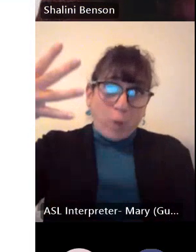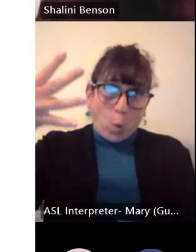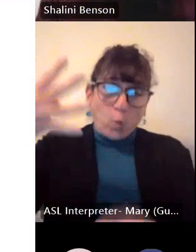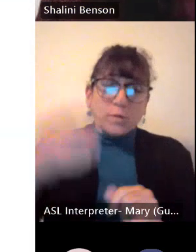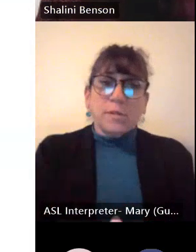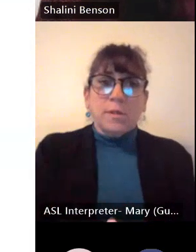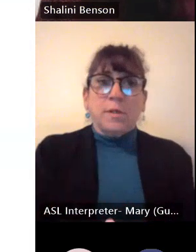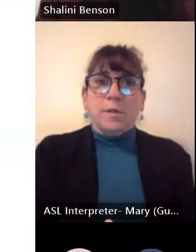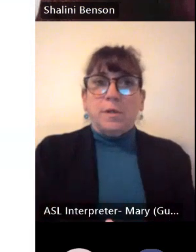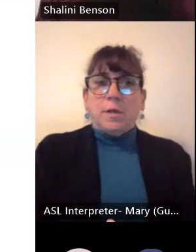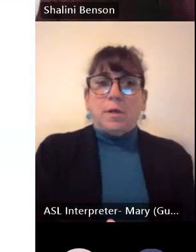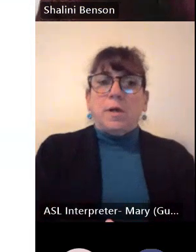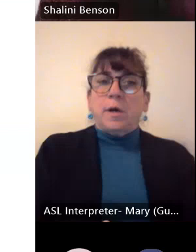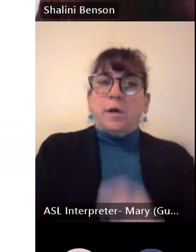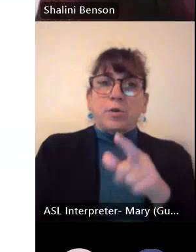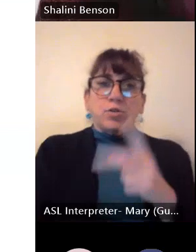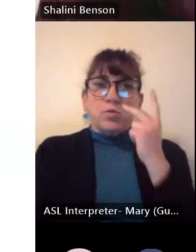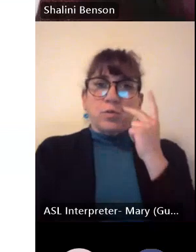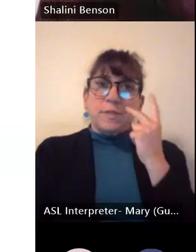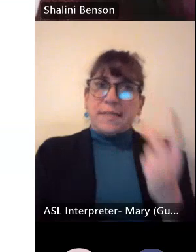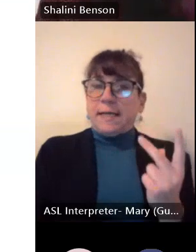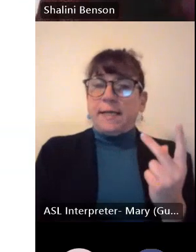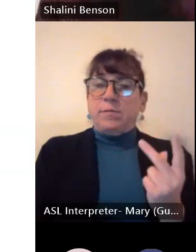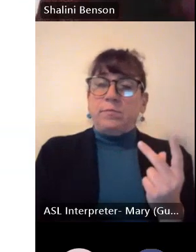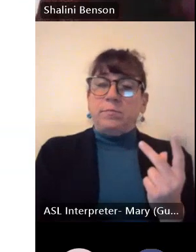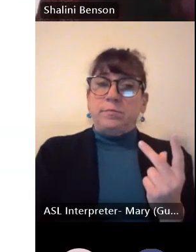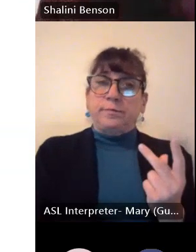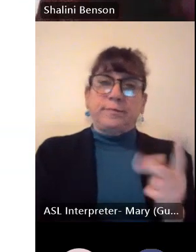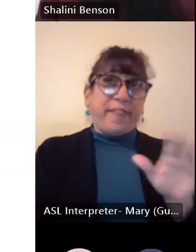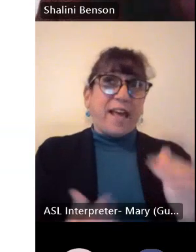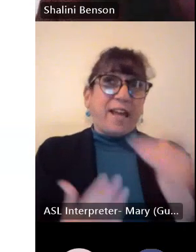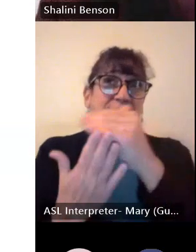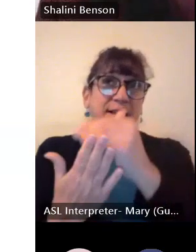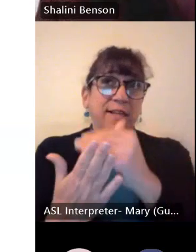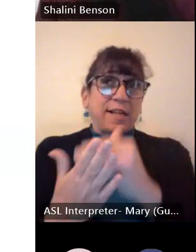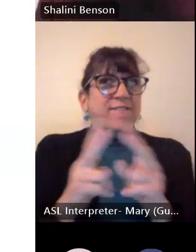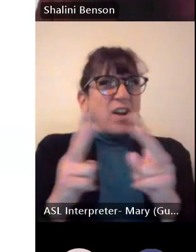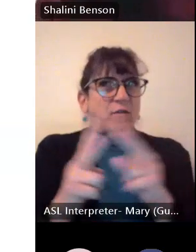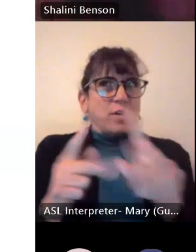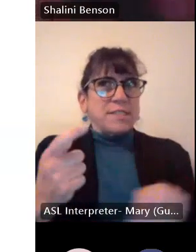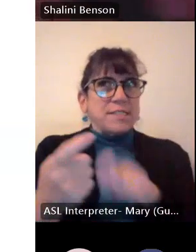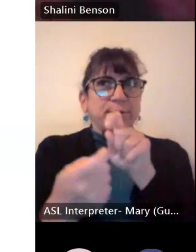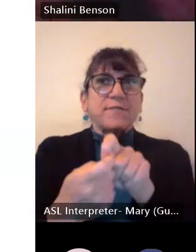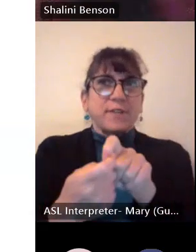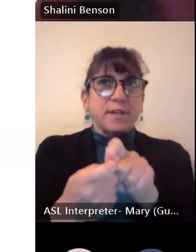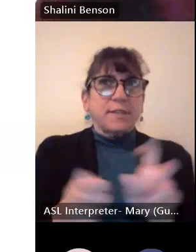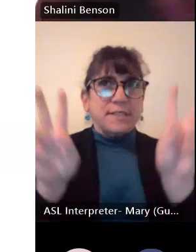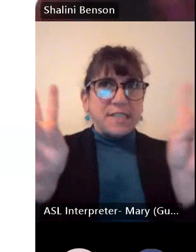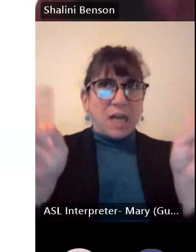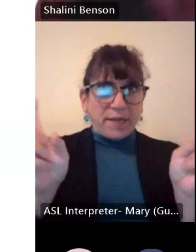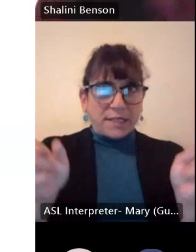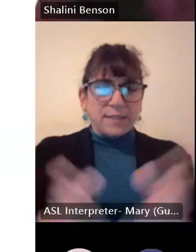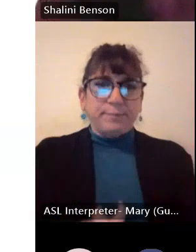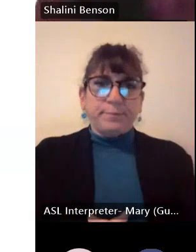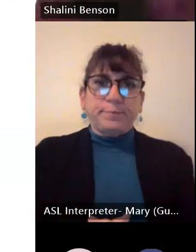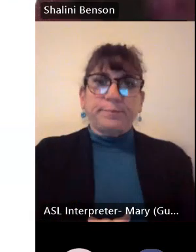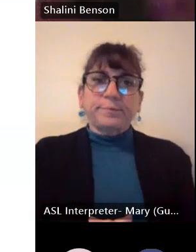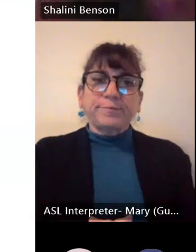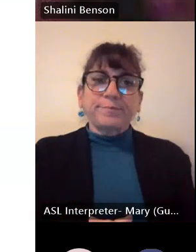And as you can see, there are very, in that list, there are very, very specific topics. They are,